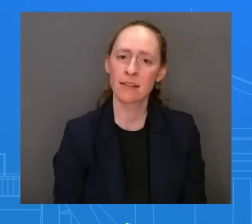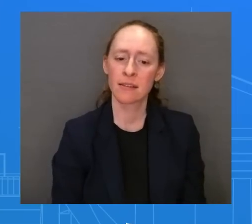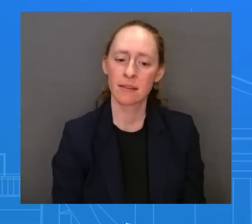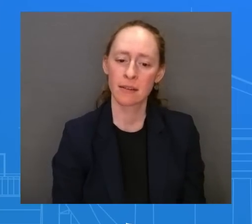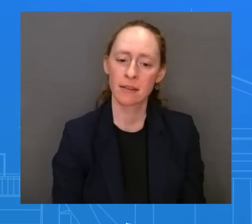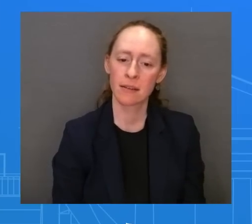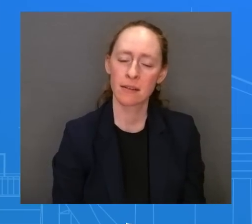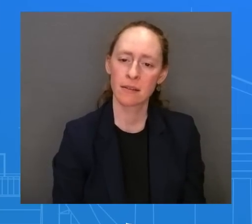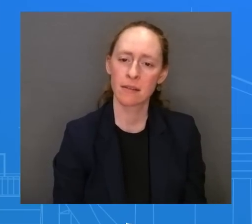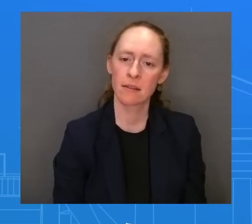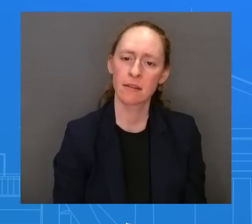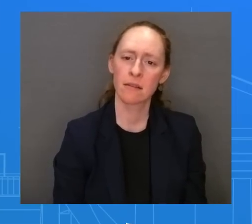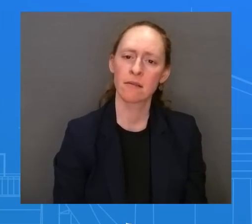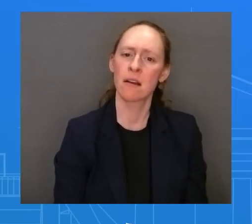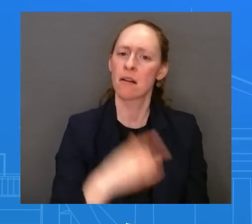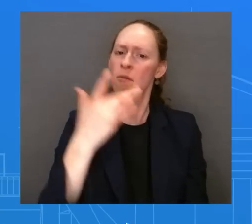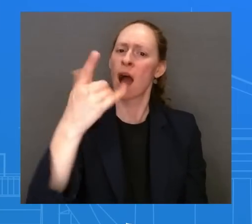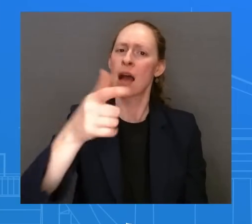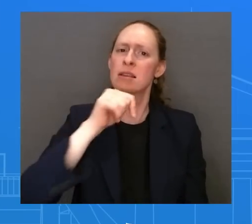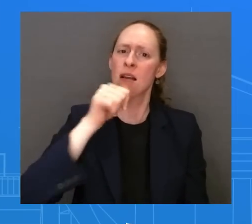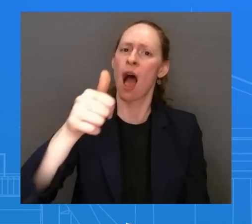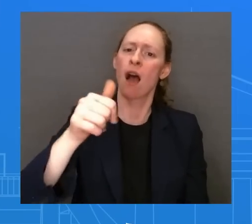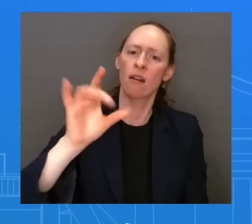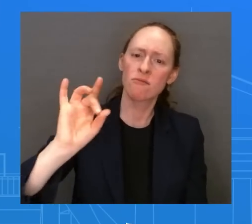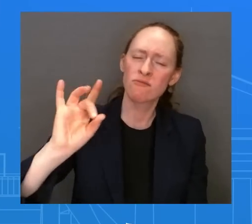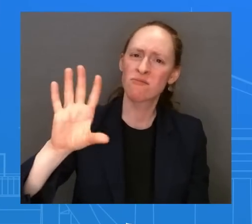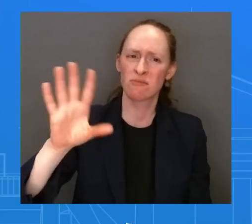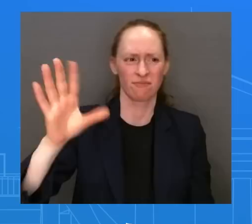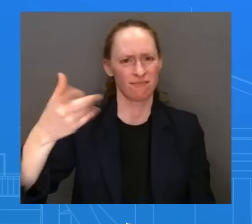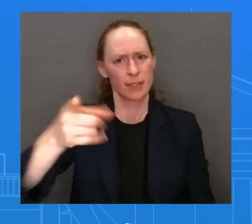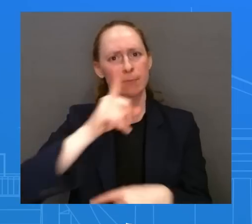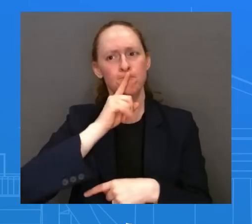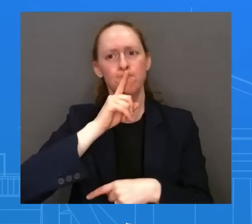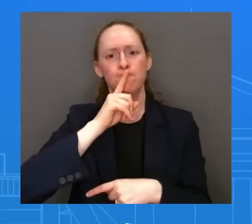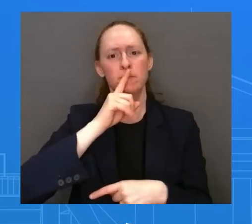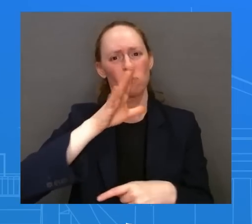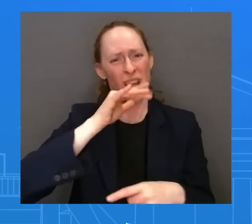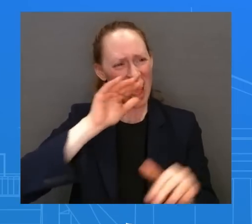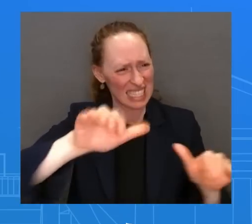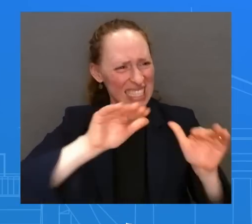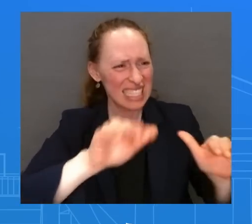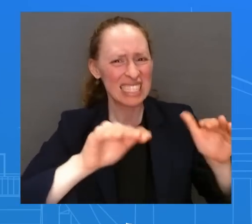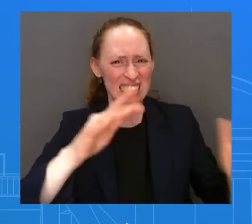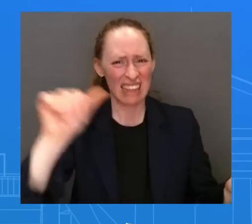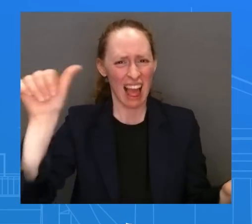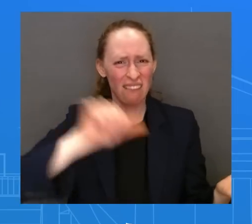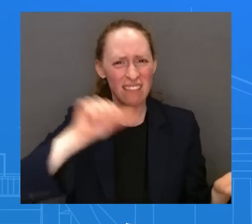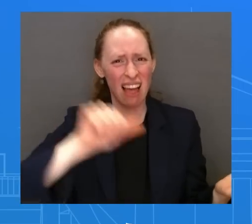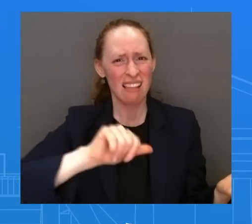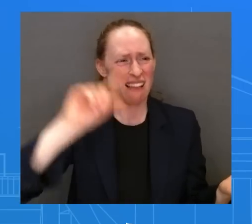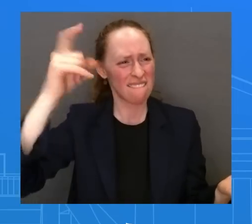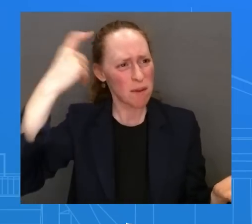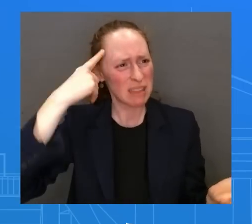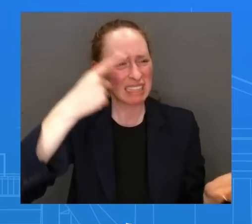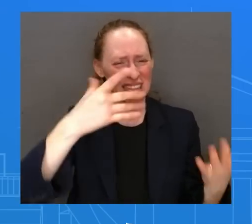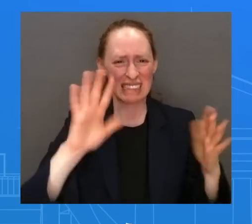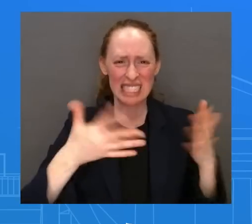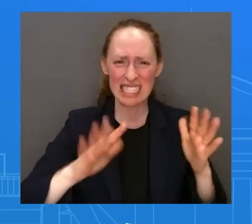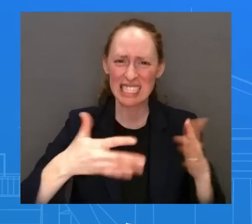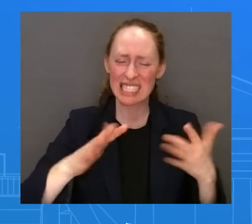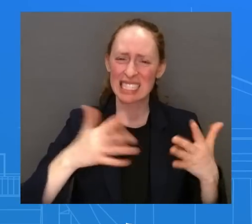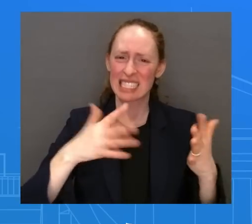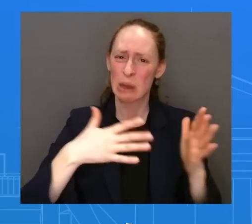um any concerns about the lack of confidence in the Afghan government yeah I think look I think as I said it's a different it's a difficult balance to strike